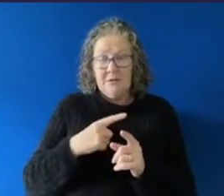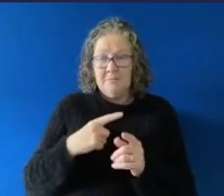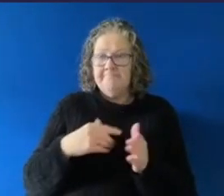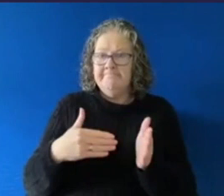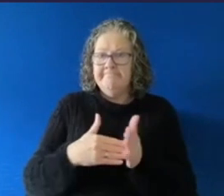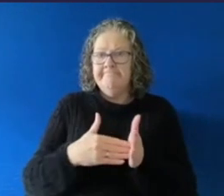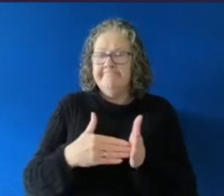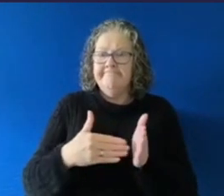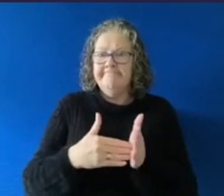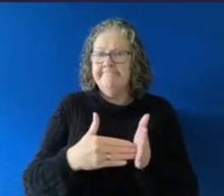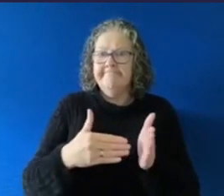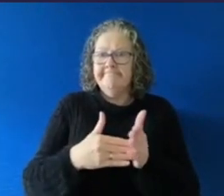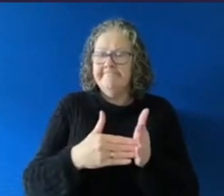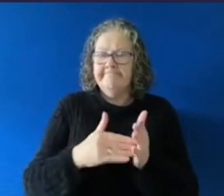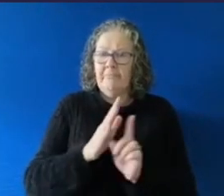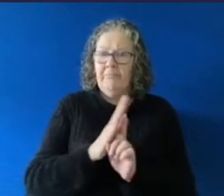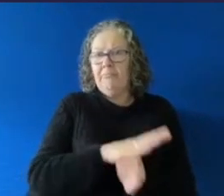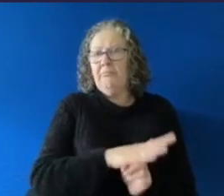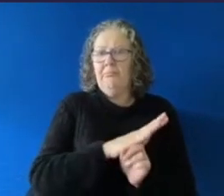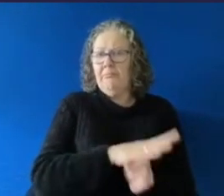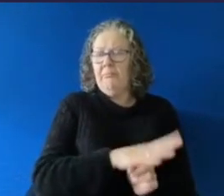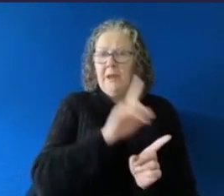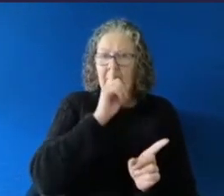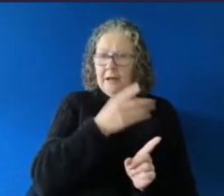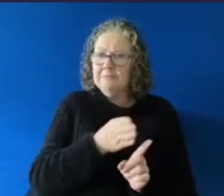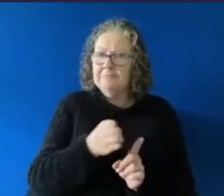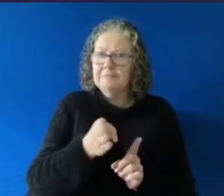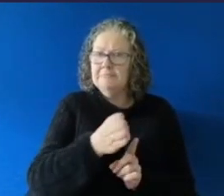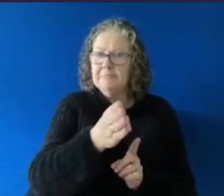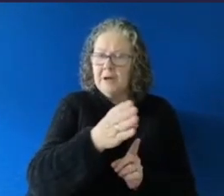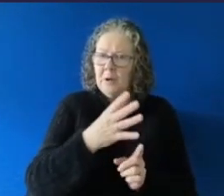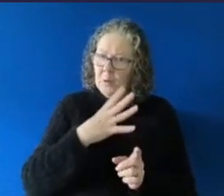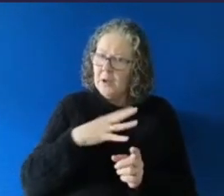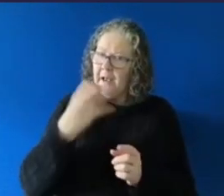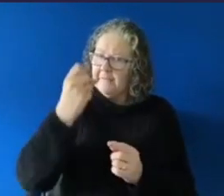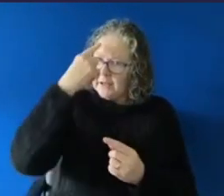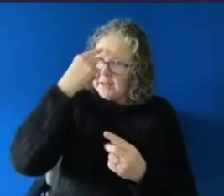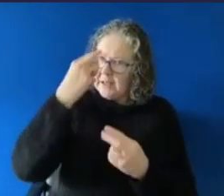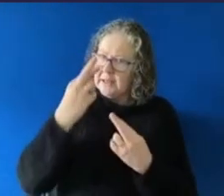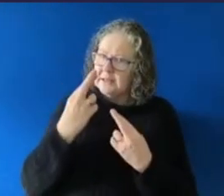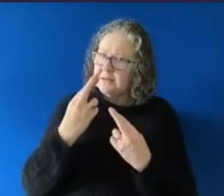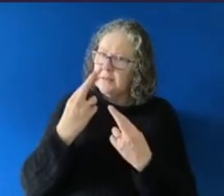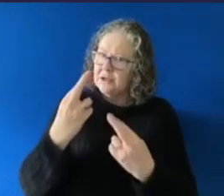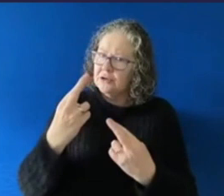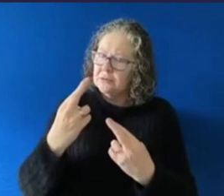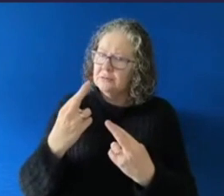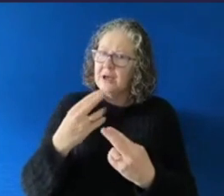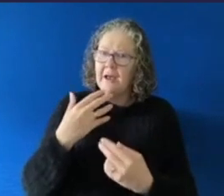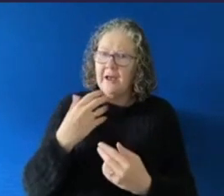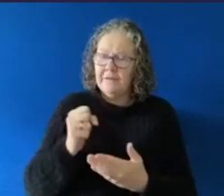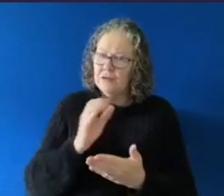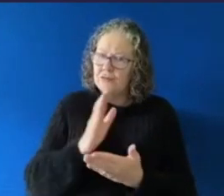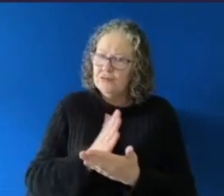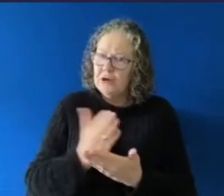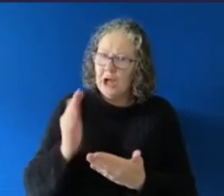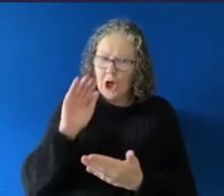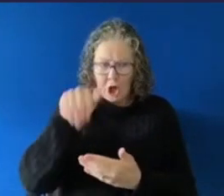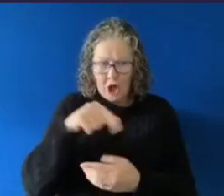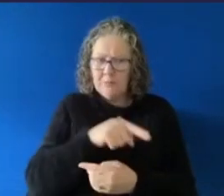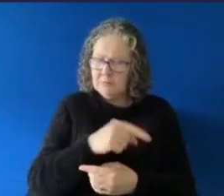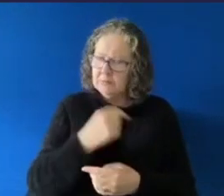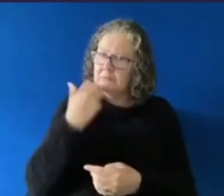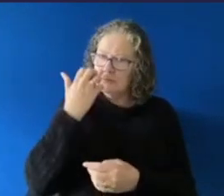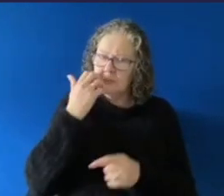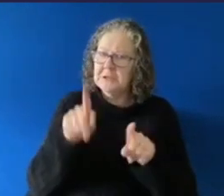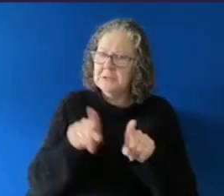people off of that pathway. So setting the expectation of making a real home of one's own, just like your